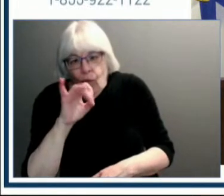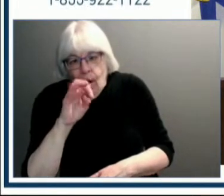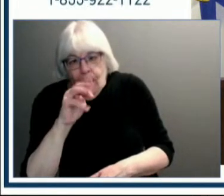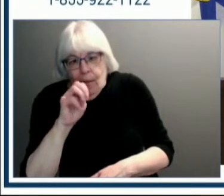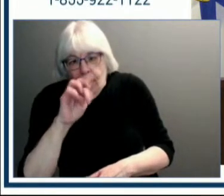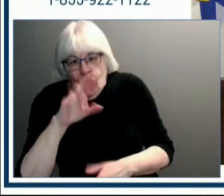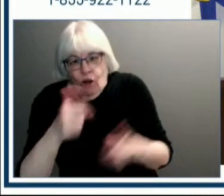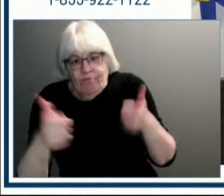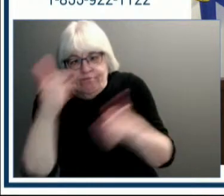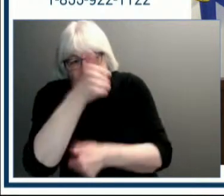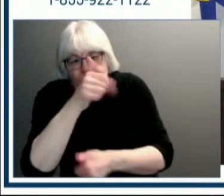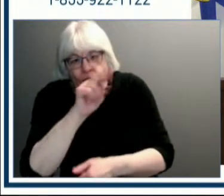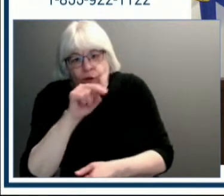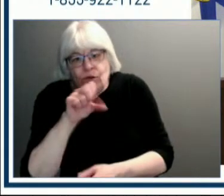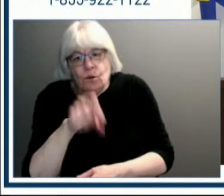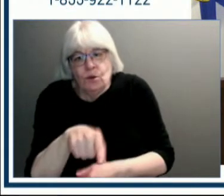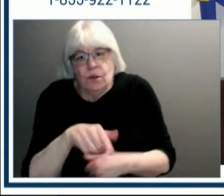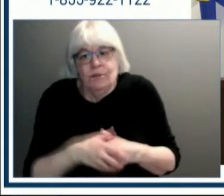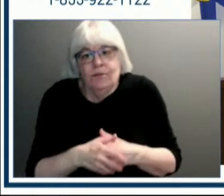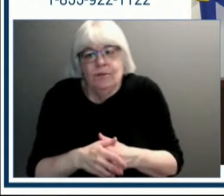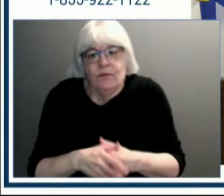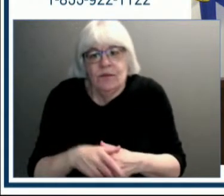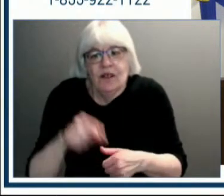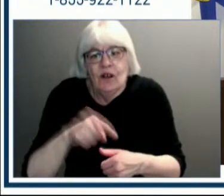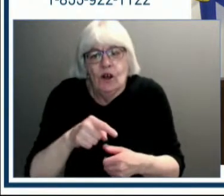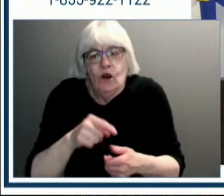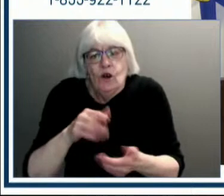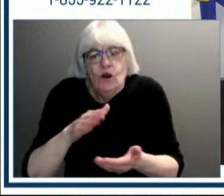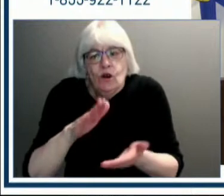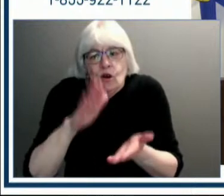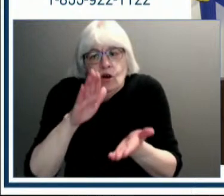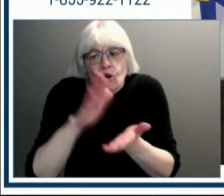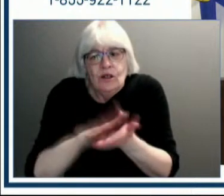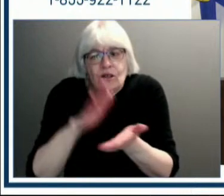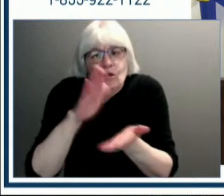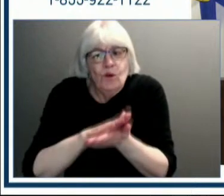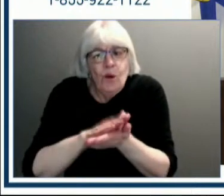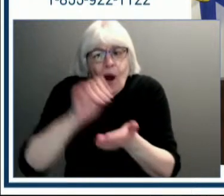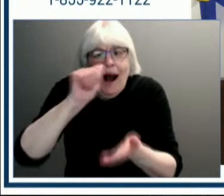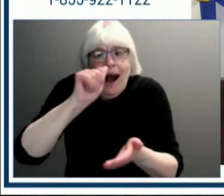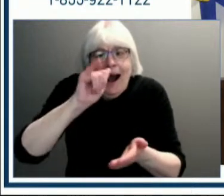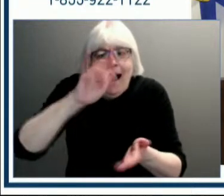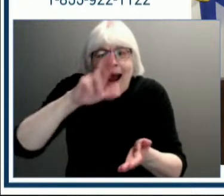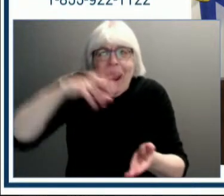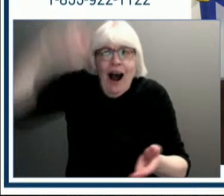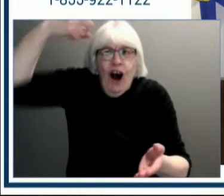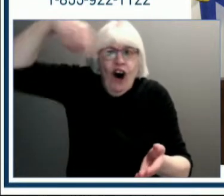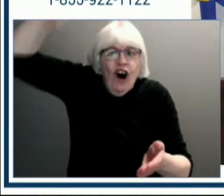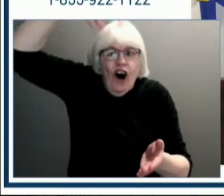ventilation systems and require quite a bit of work. I'm just wondering how that can be rectified in just a week.